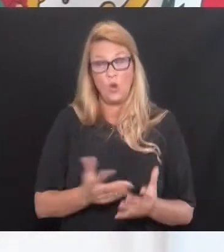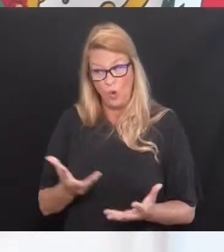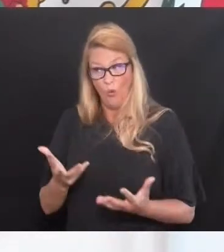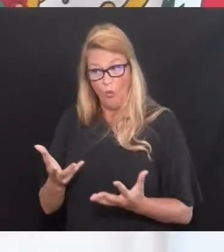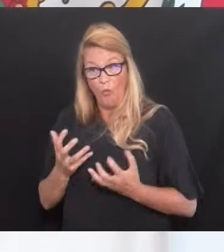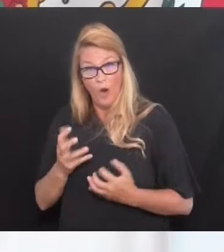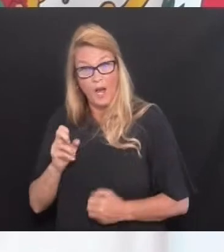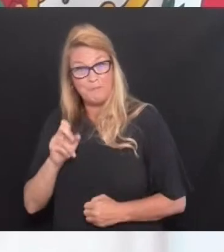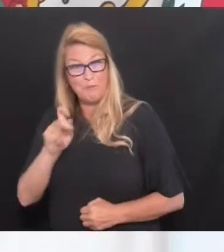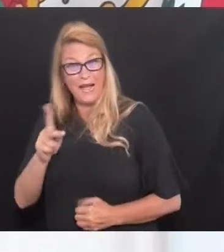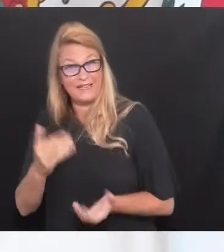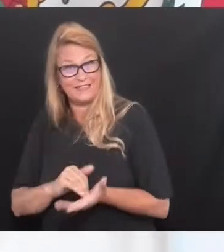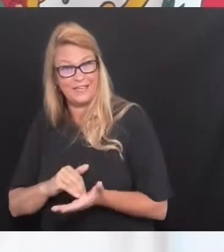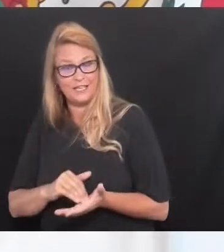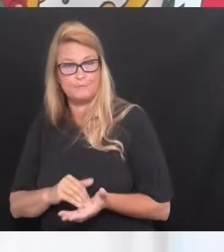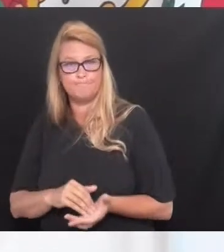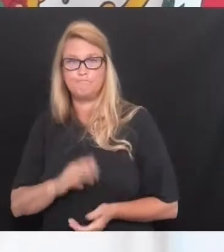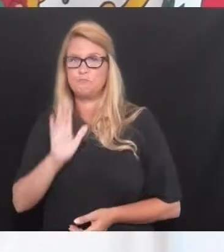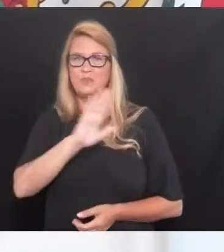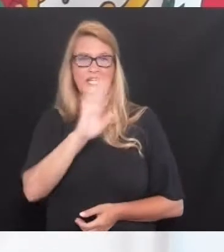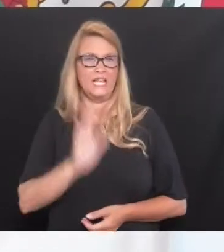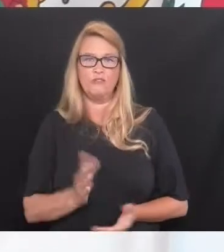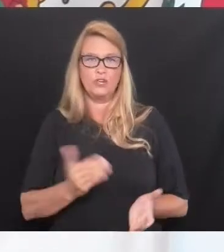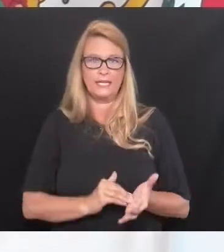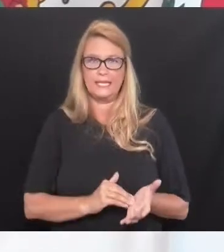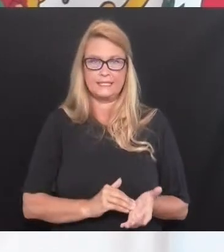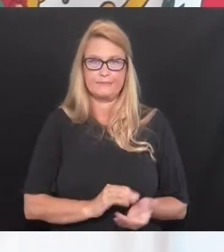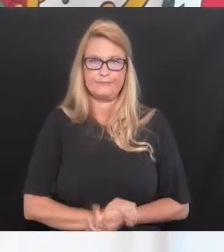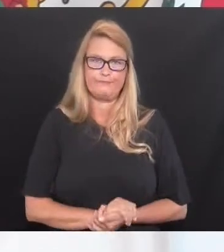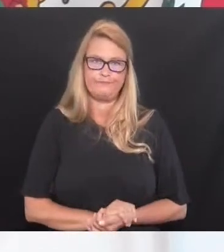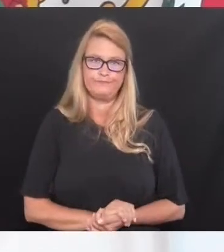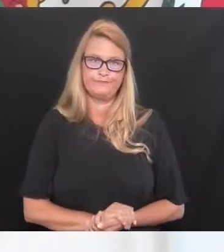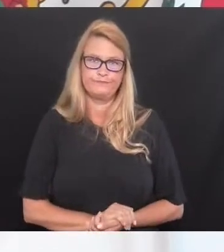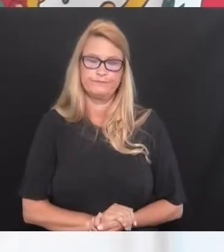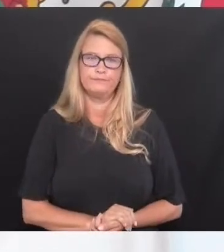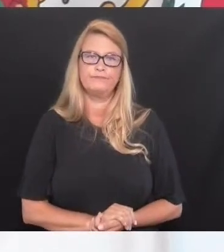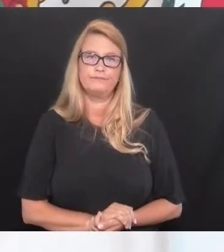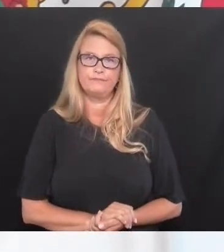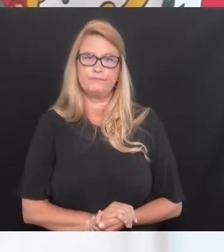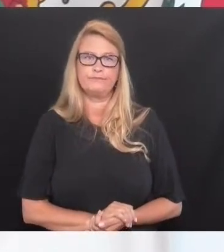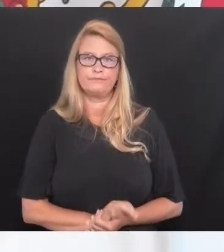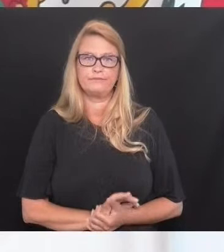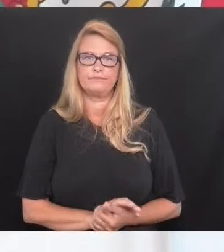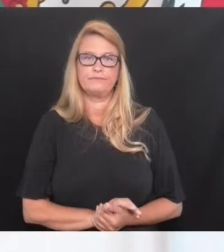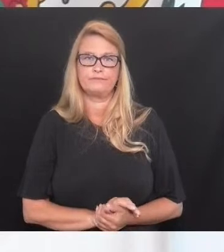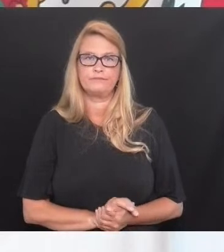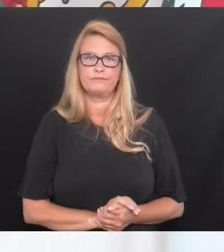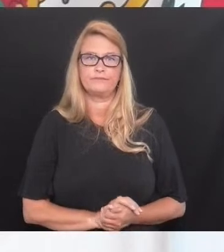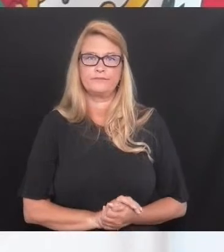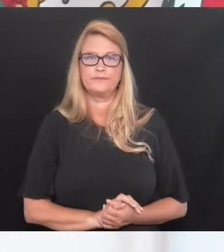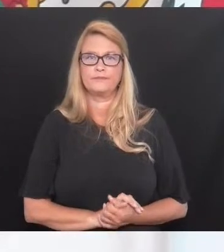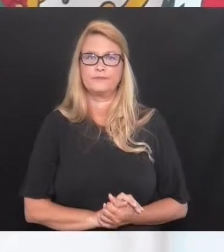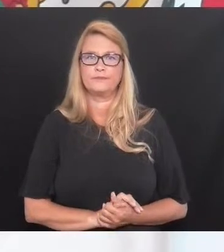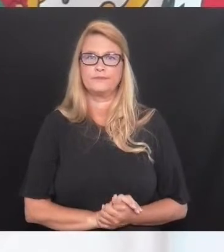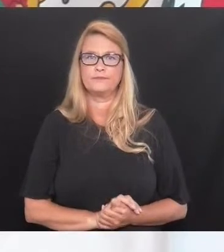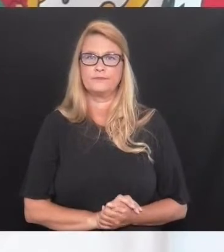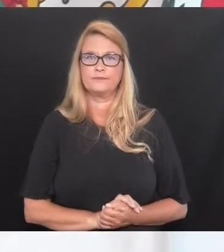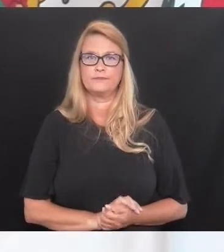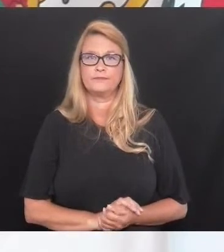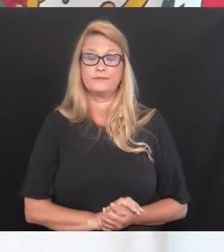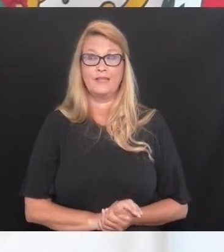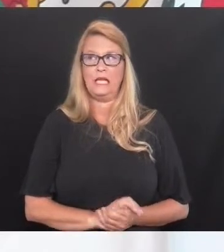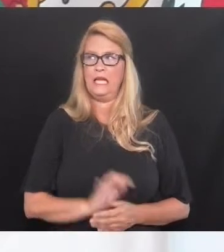would, but we said we'll never go back there again. Absolutely, that